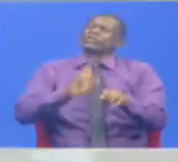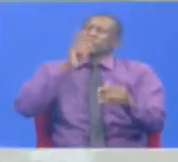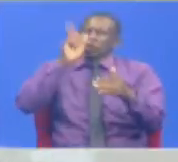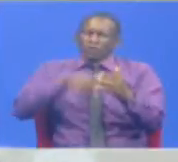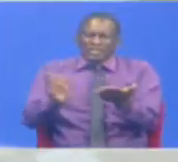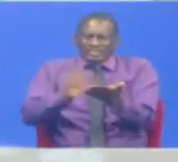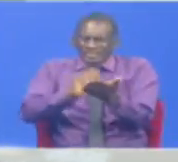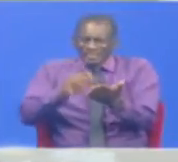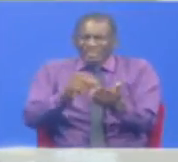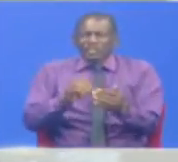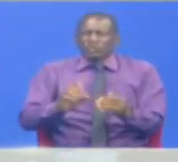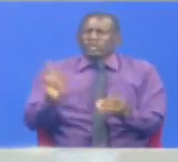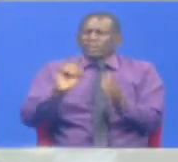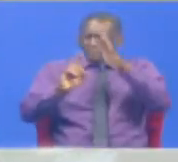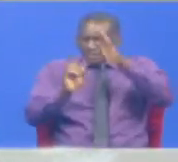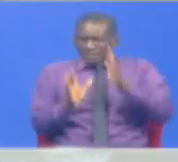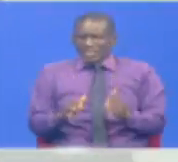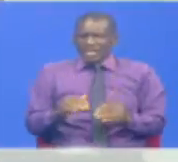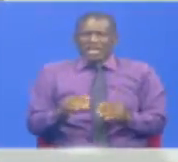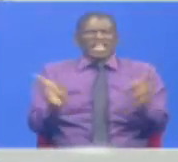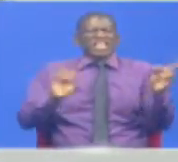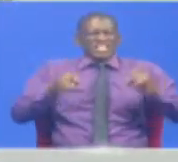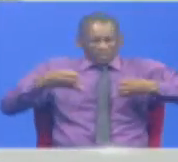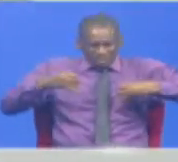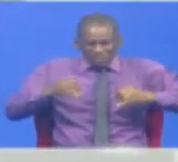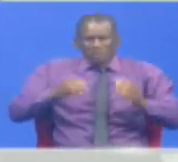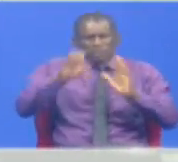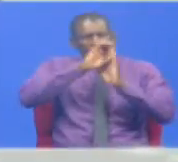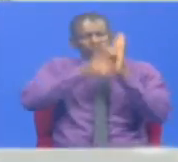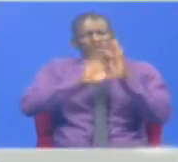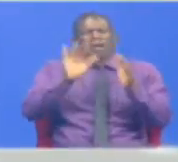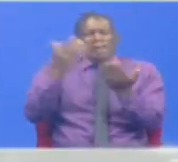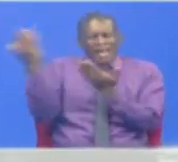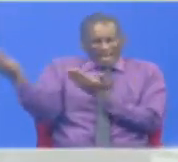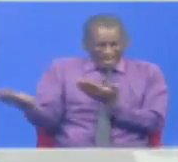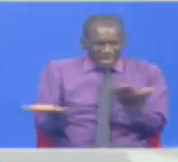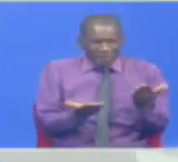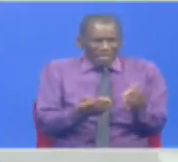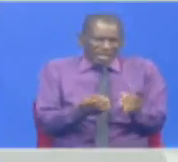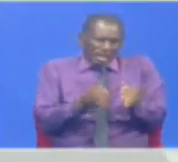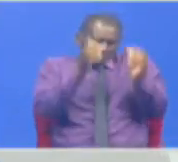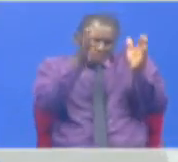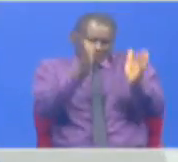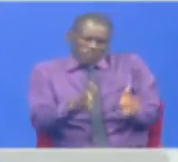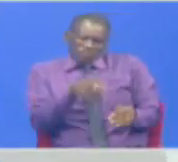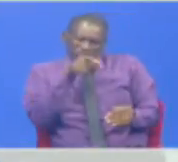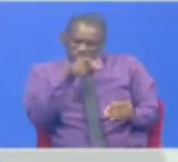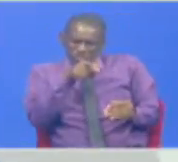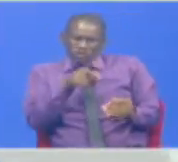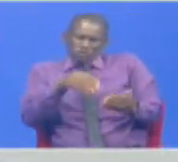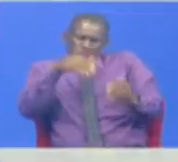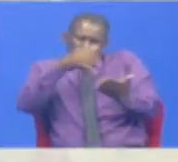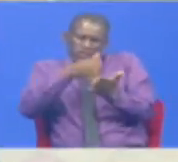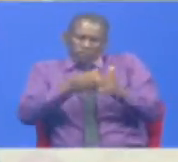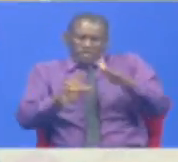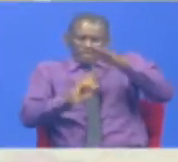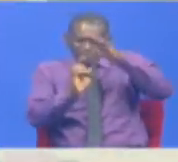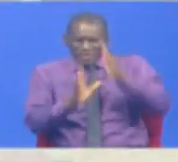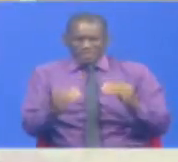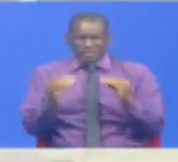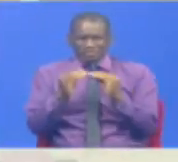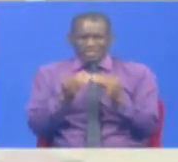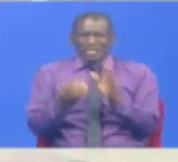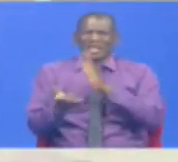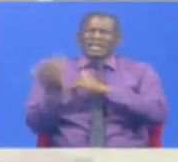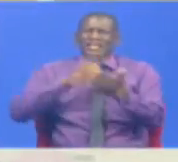secretary to the cabinet violated the constitution by allowing a stranger in the cabinet. Last week, State House announced